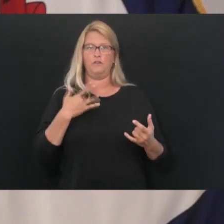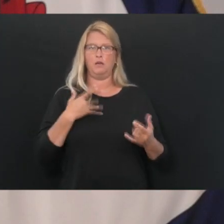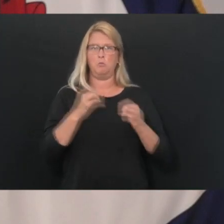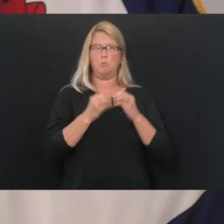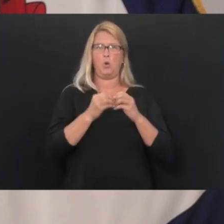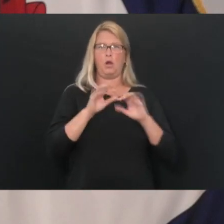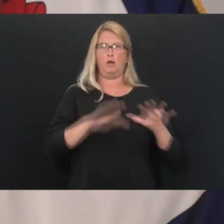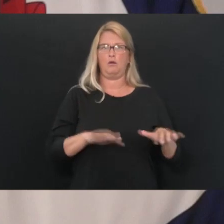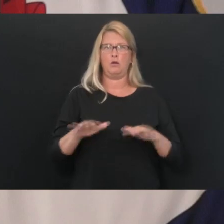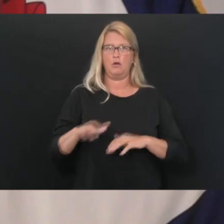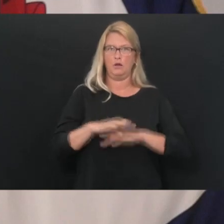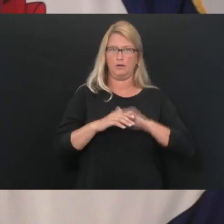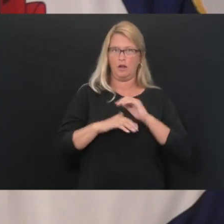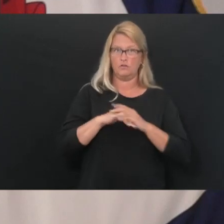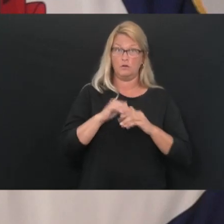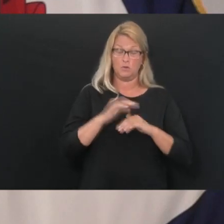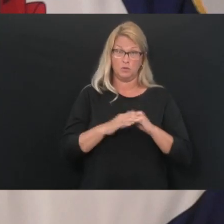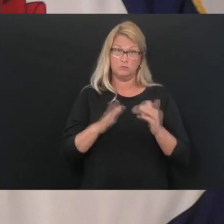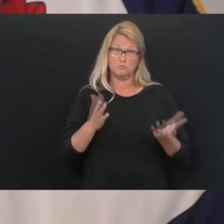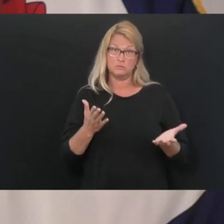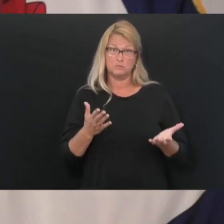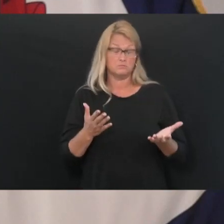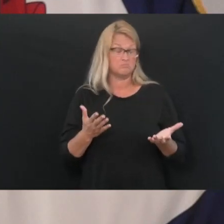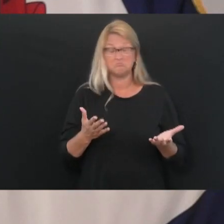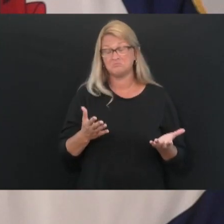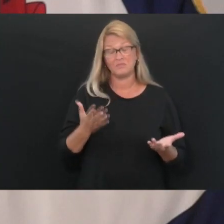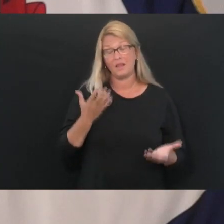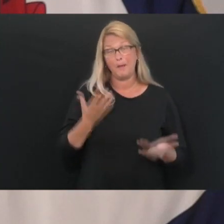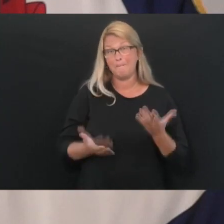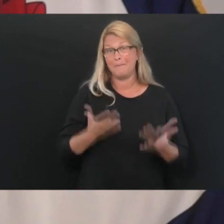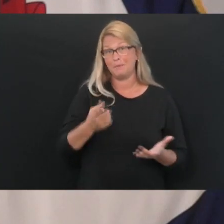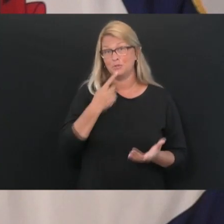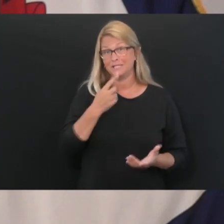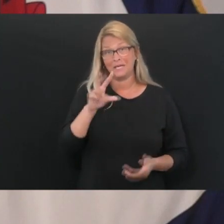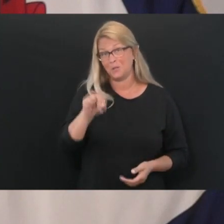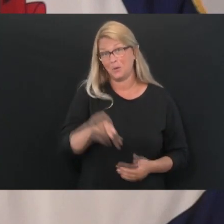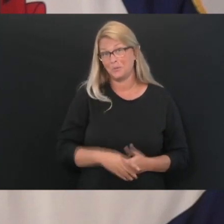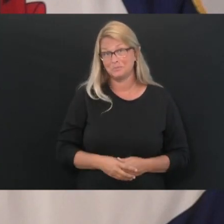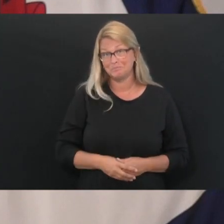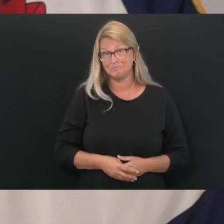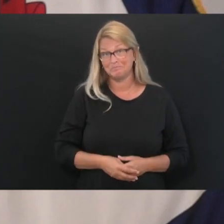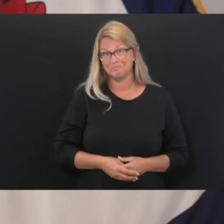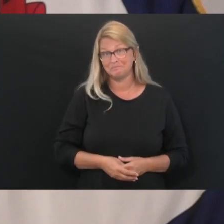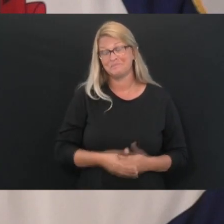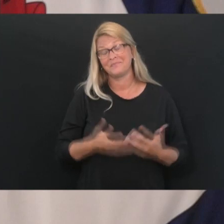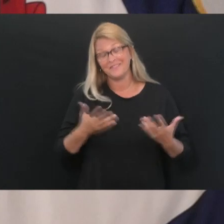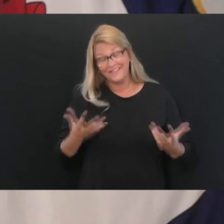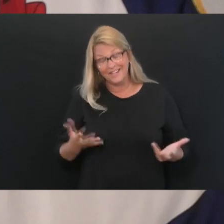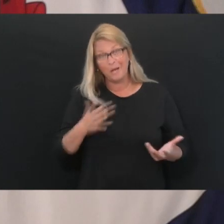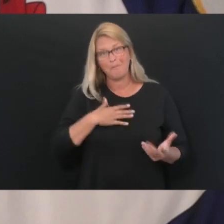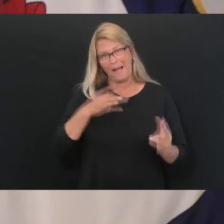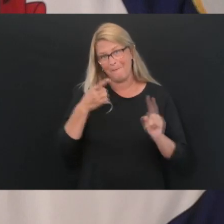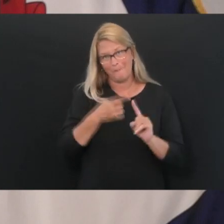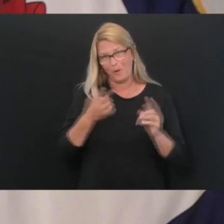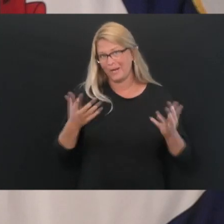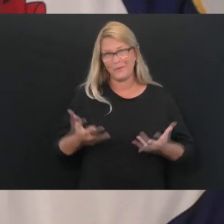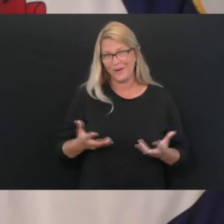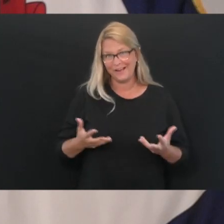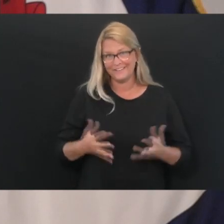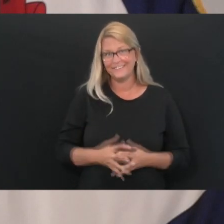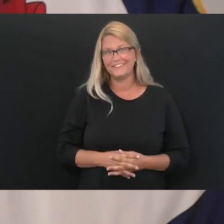you're brutally honest, you'd say no. You'd say no. So the net of the whole thing is just